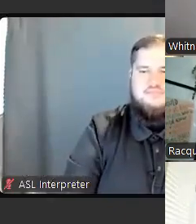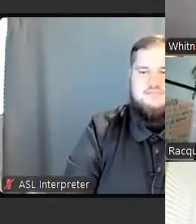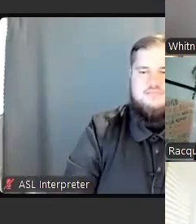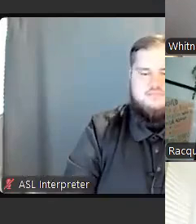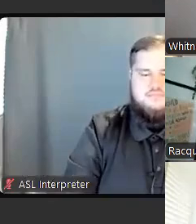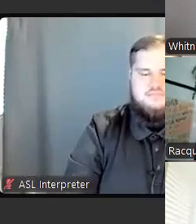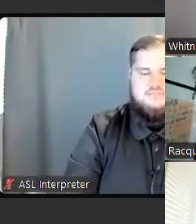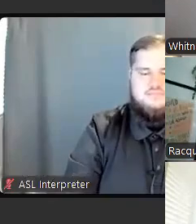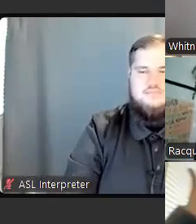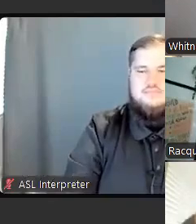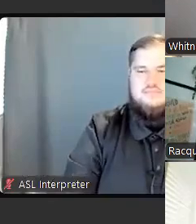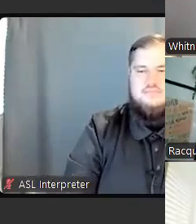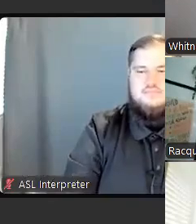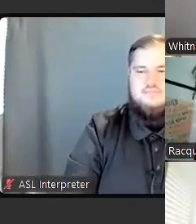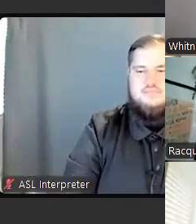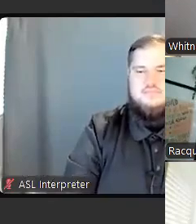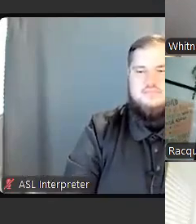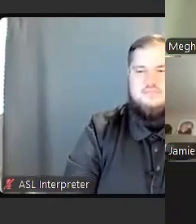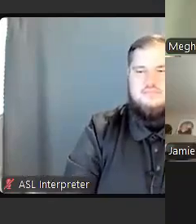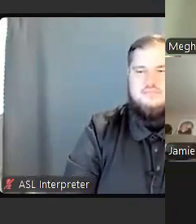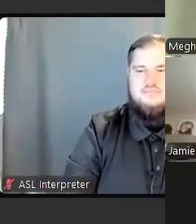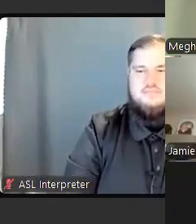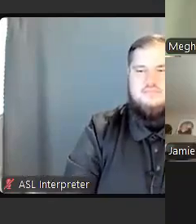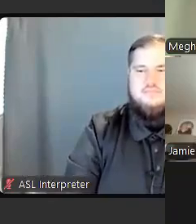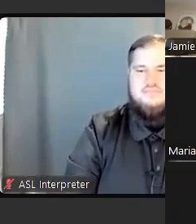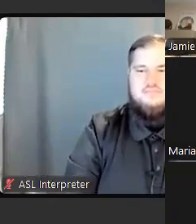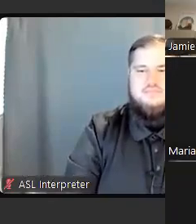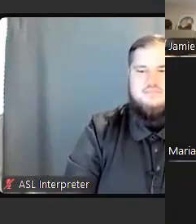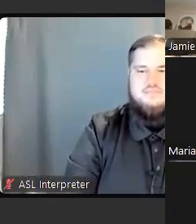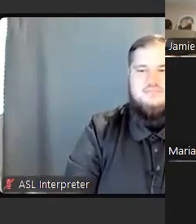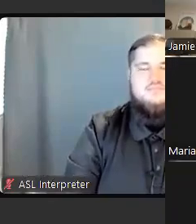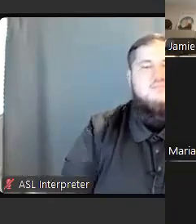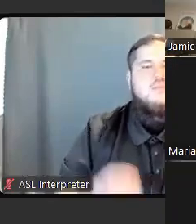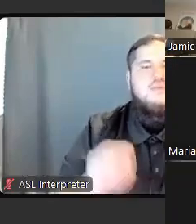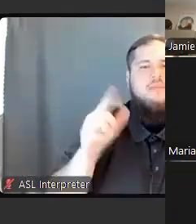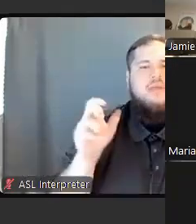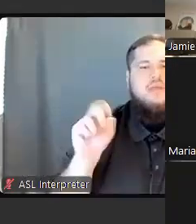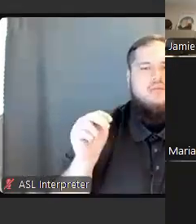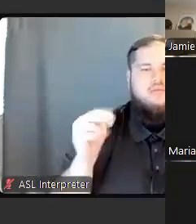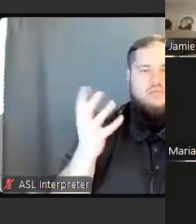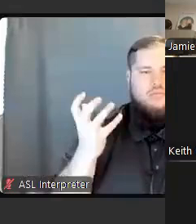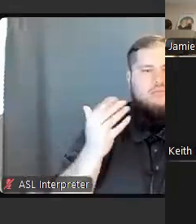All right, so Megan, if you want to start this.